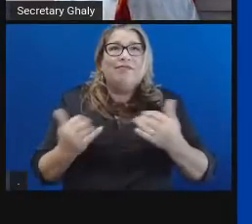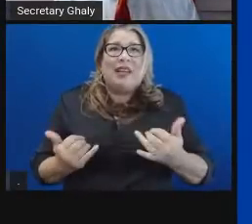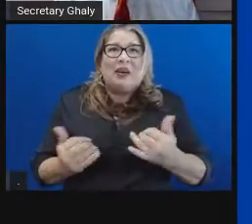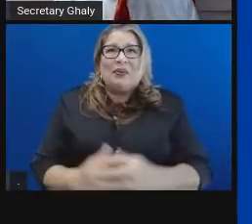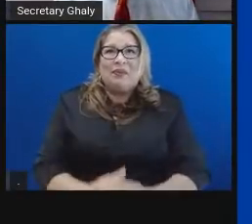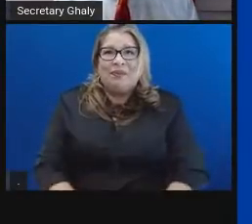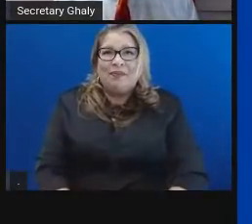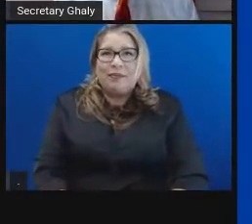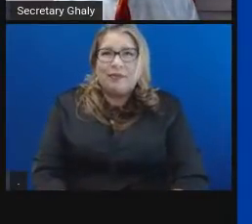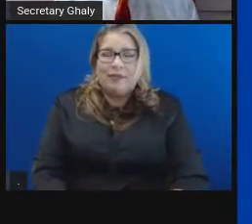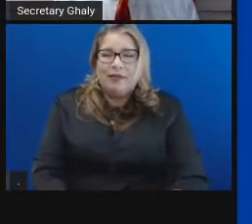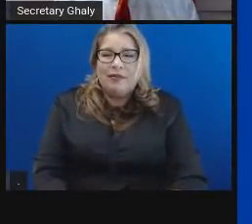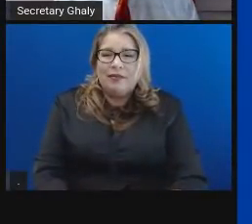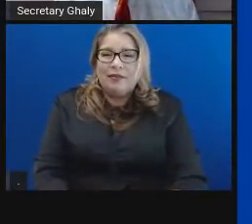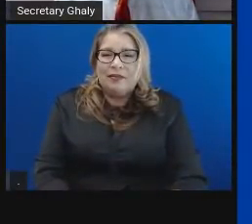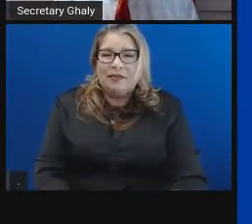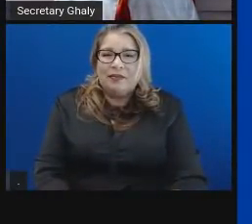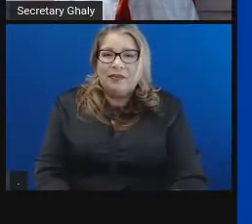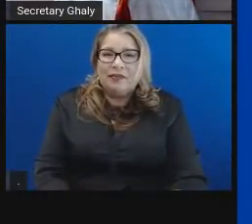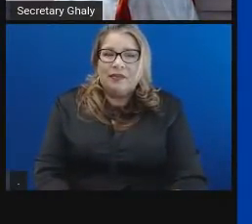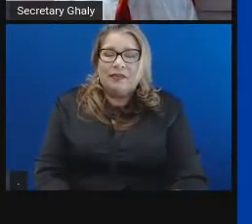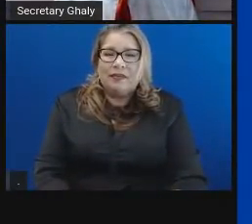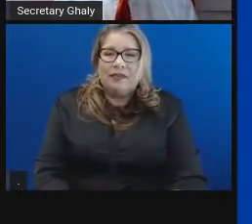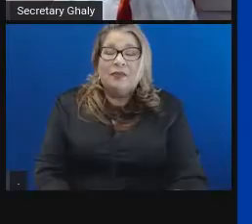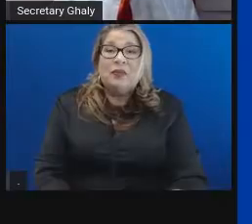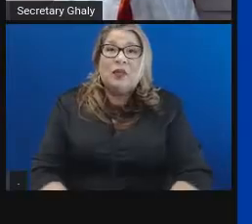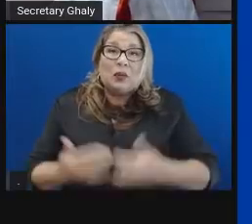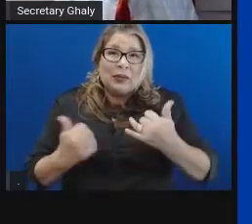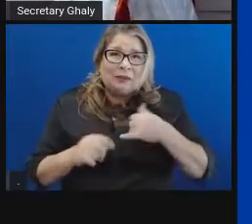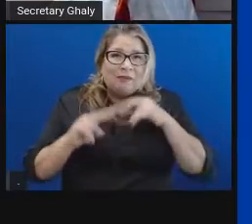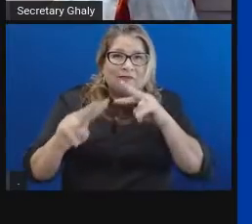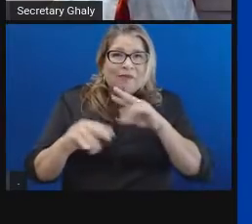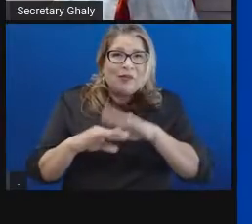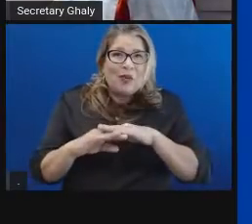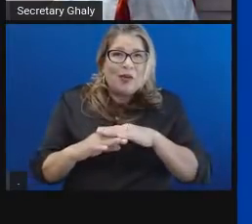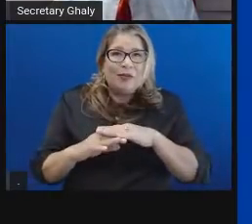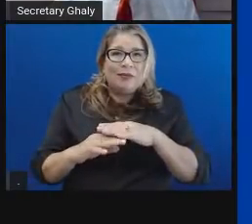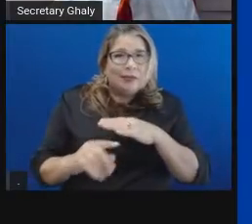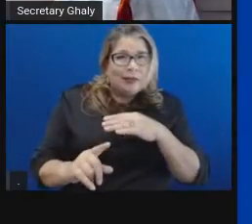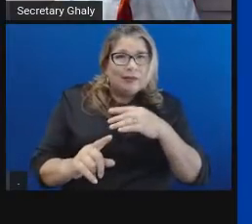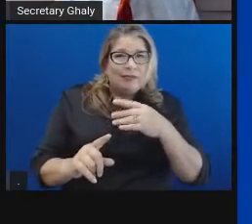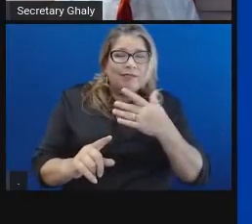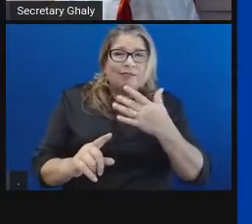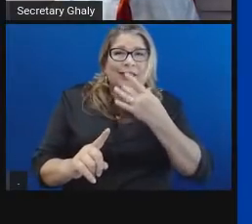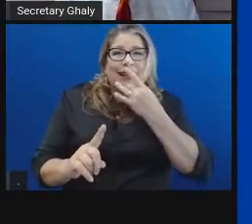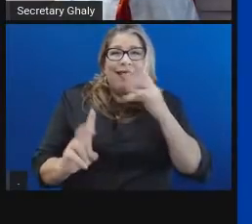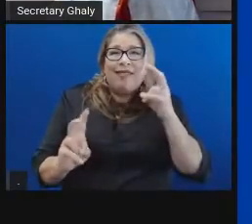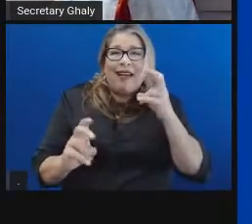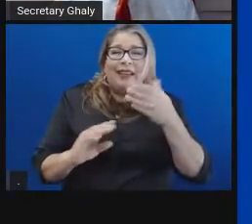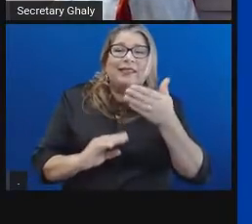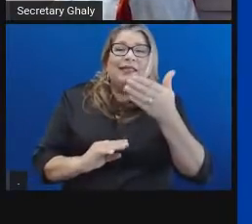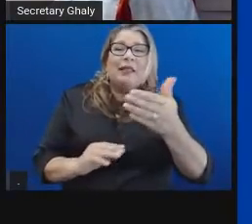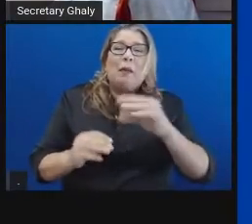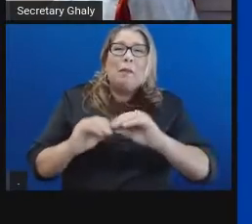So focusing on a little bit of that light at the end of the tunnel, the governor boldly put out the goal to more quickly than we